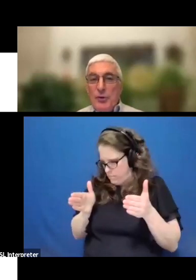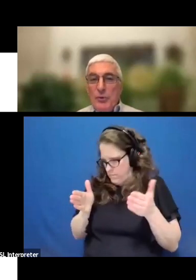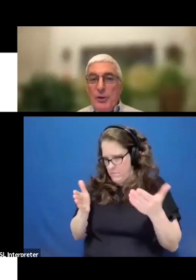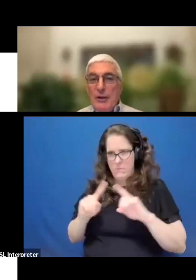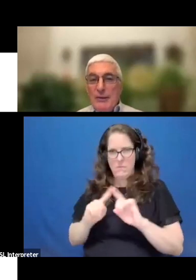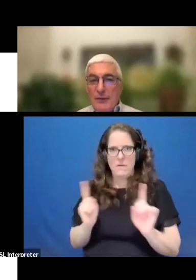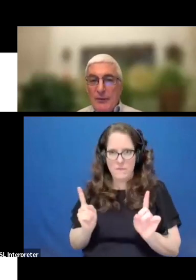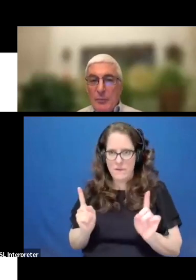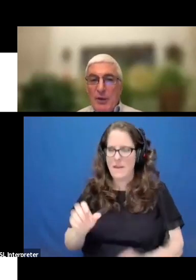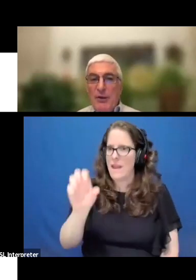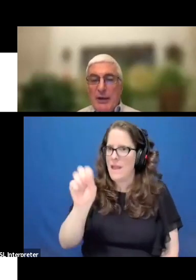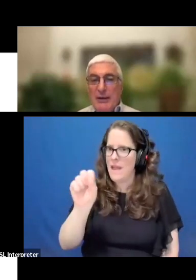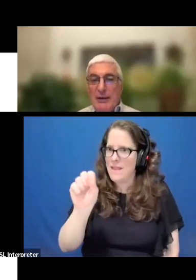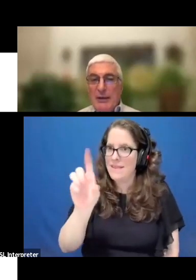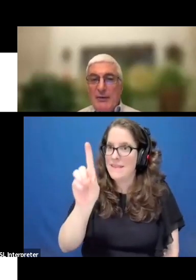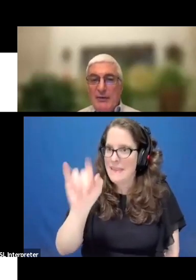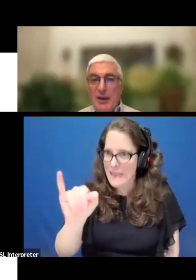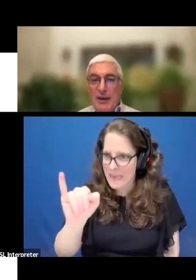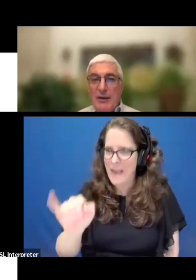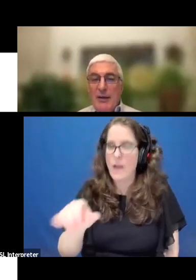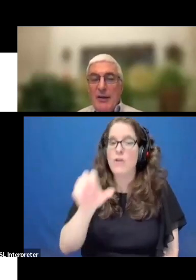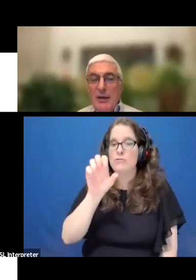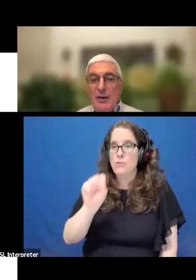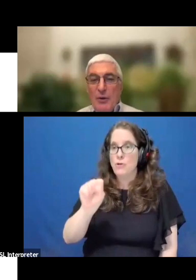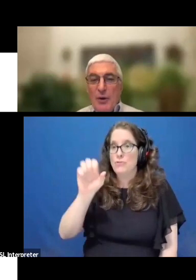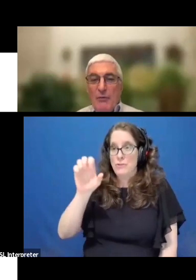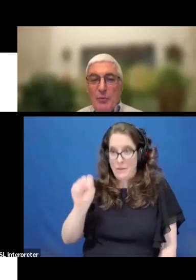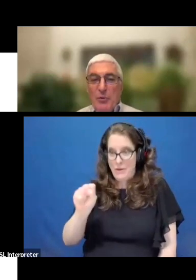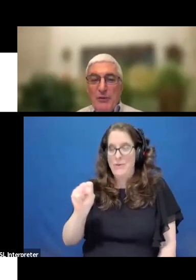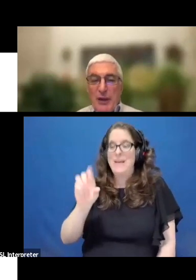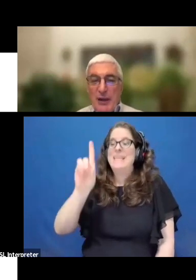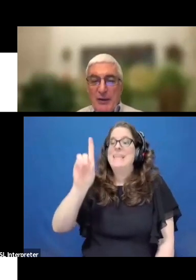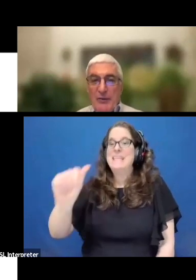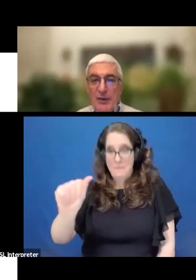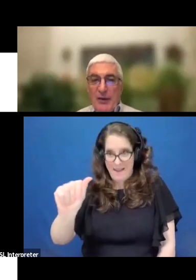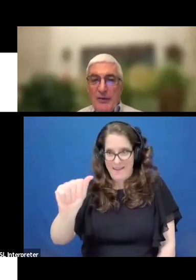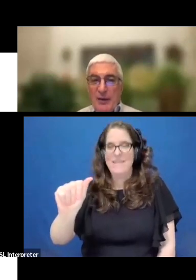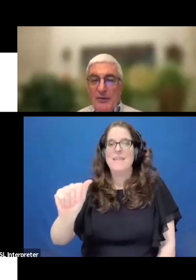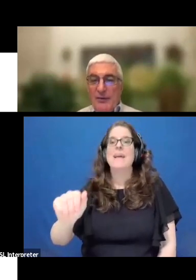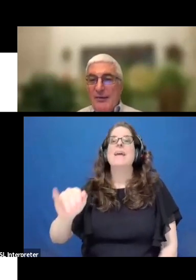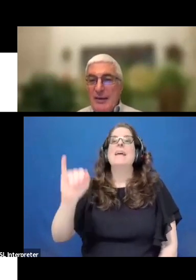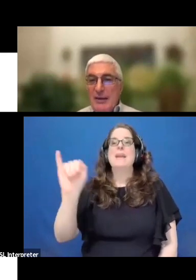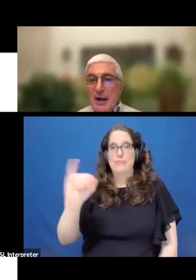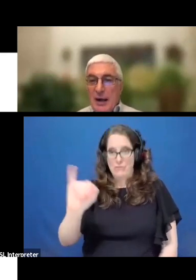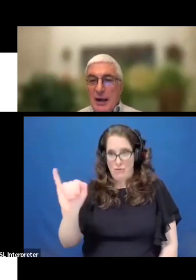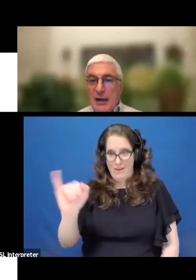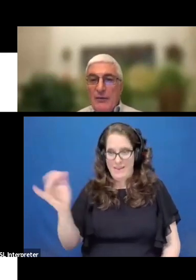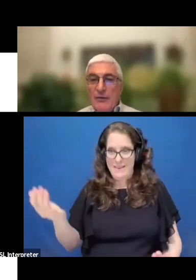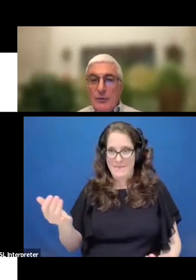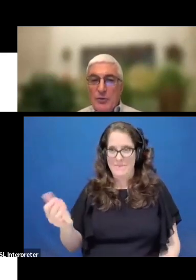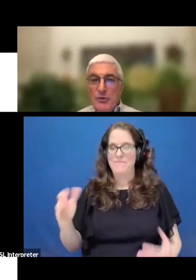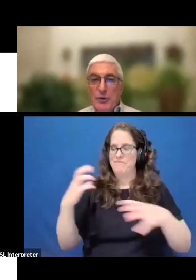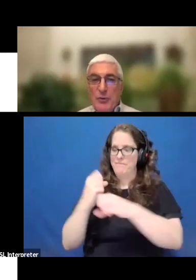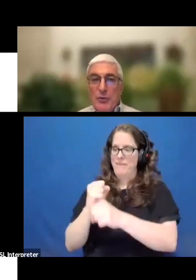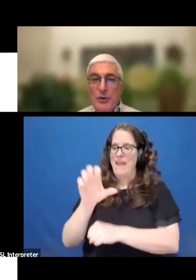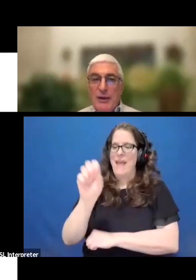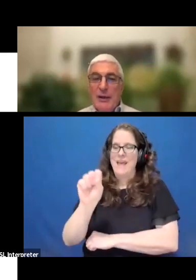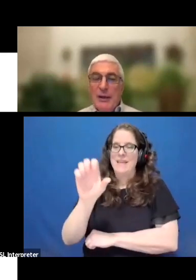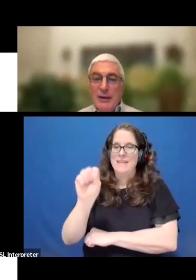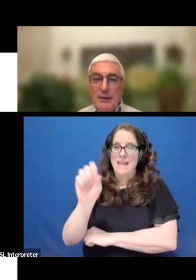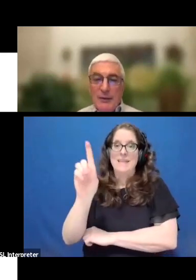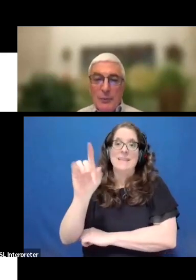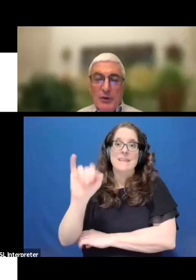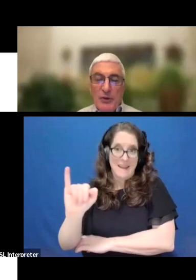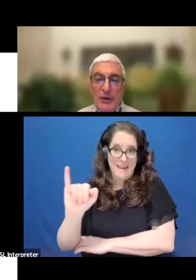Social Security disability instead, often abbreviated as SSDI, Social